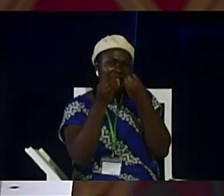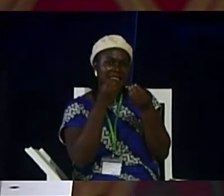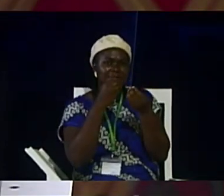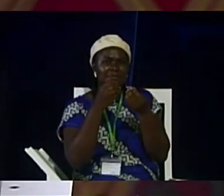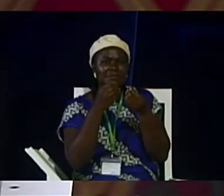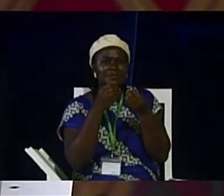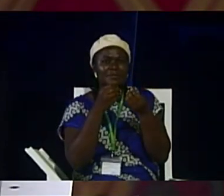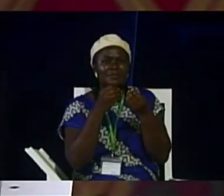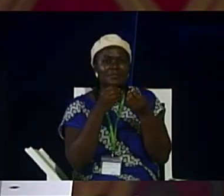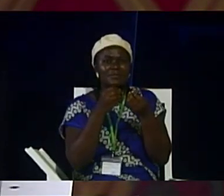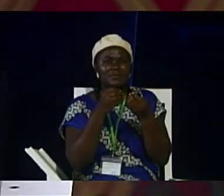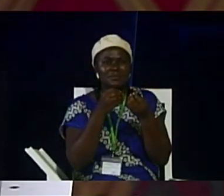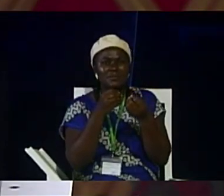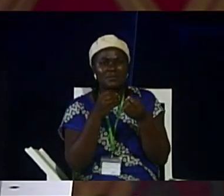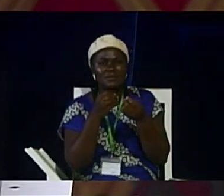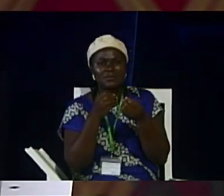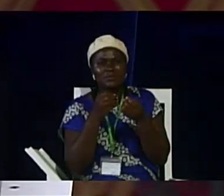not latch.